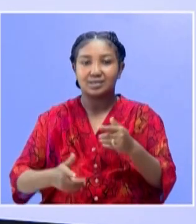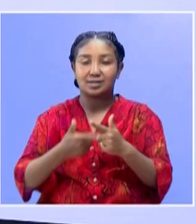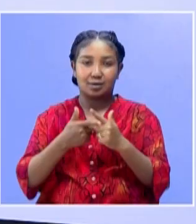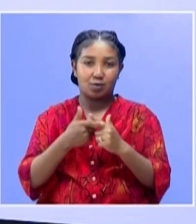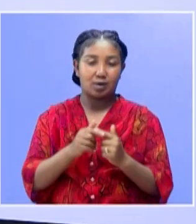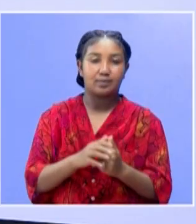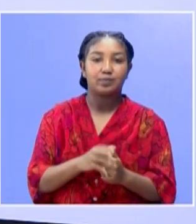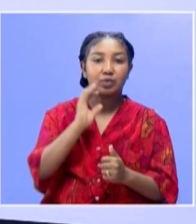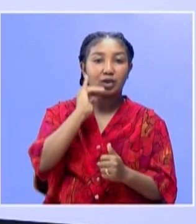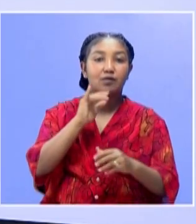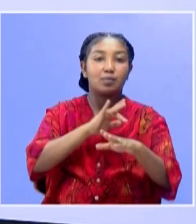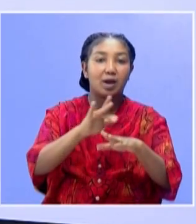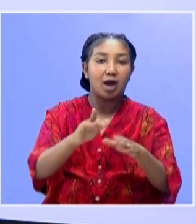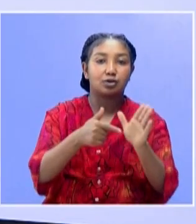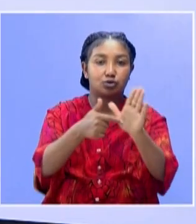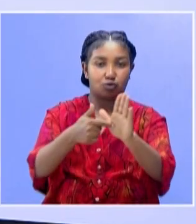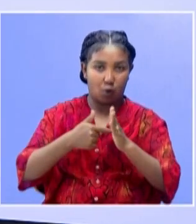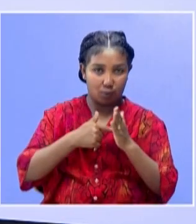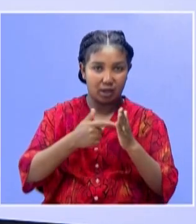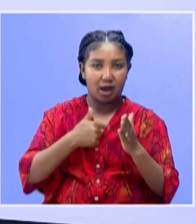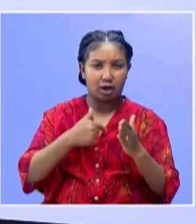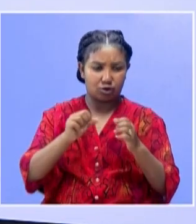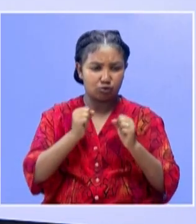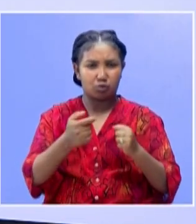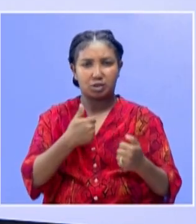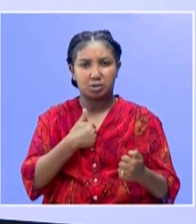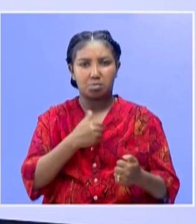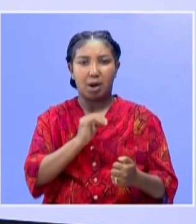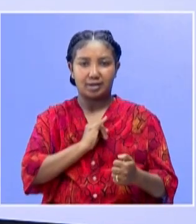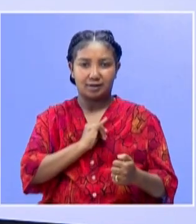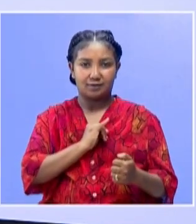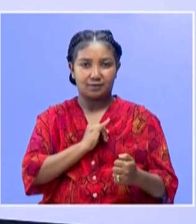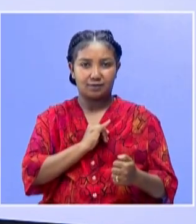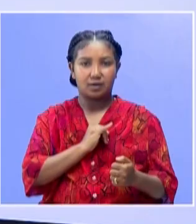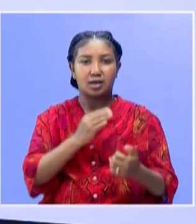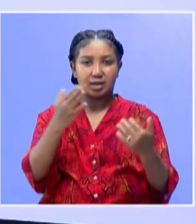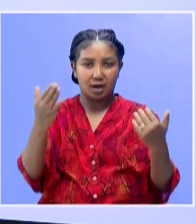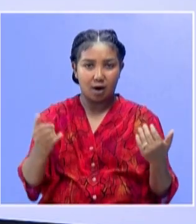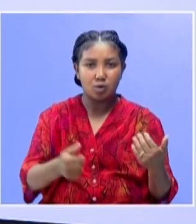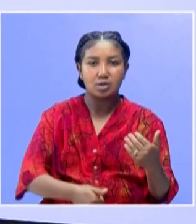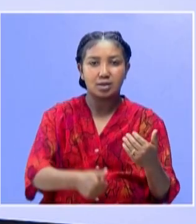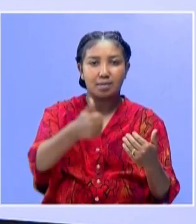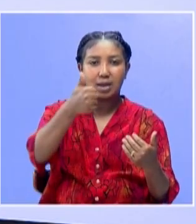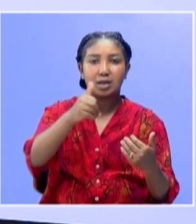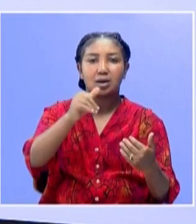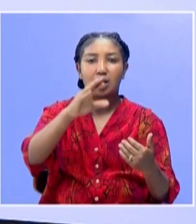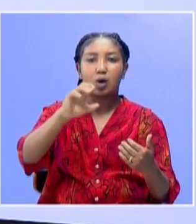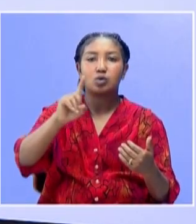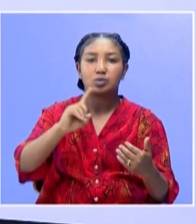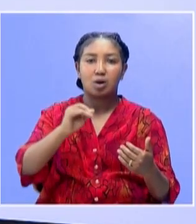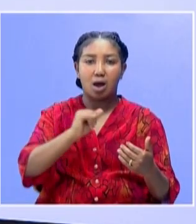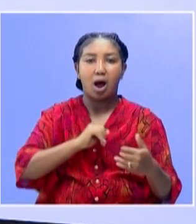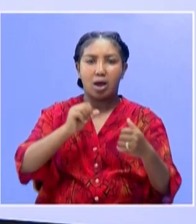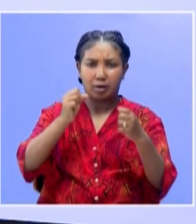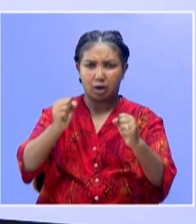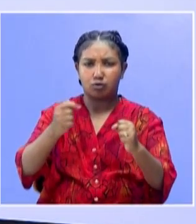one. If you blank show me, I can do it myself. Now, the main clause is what? I can